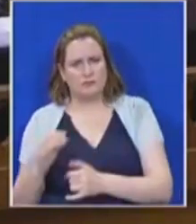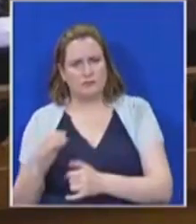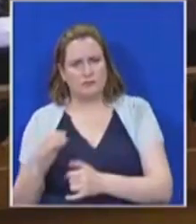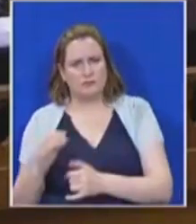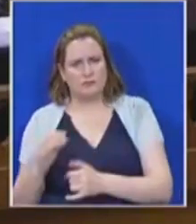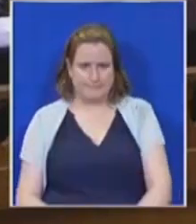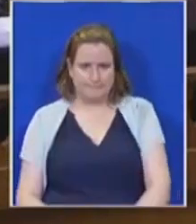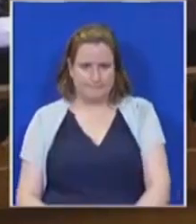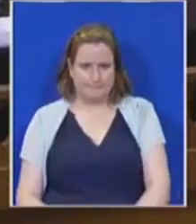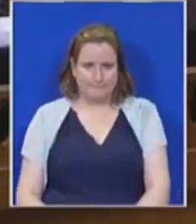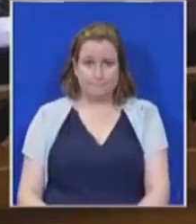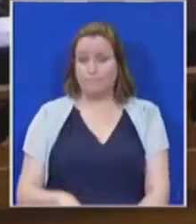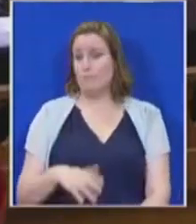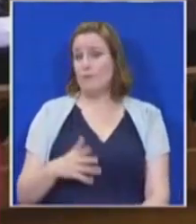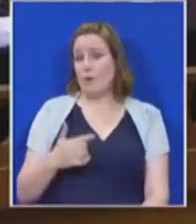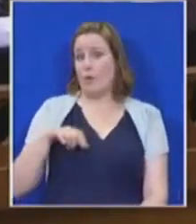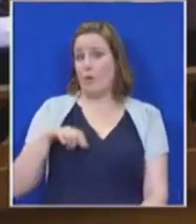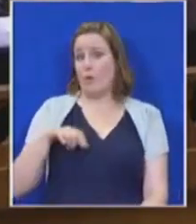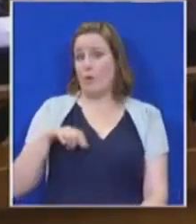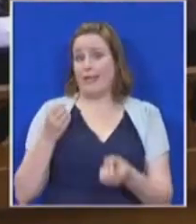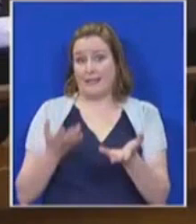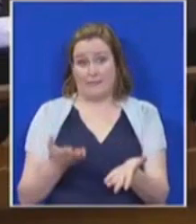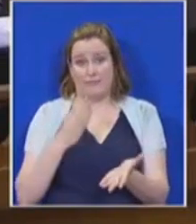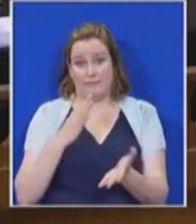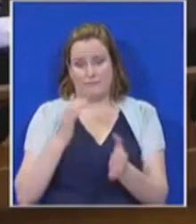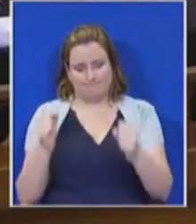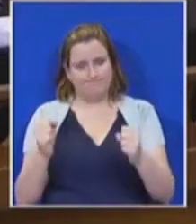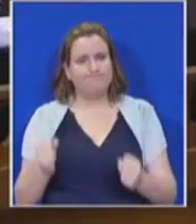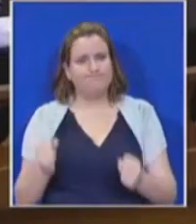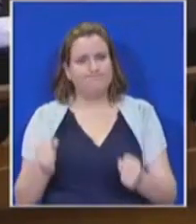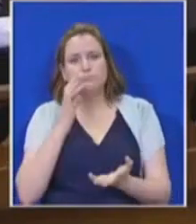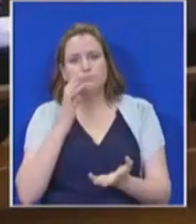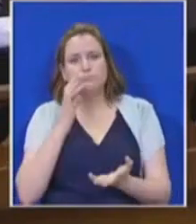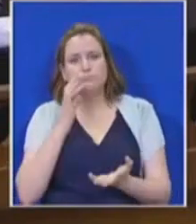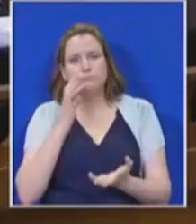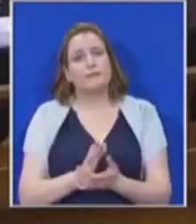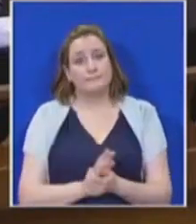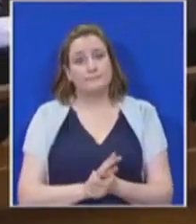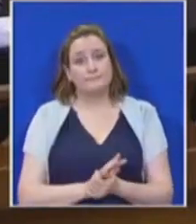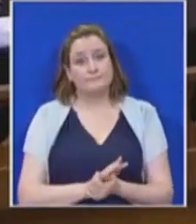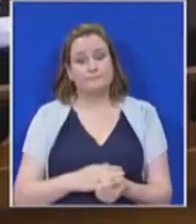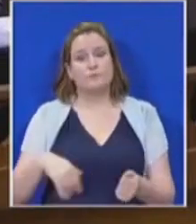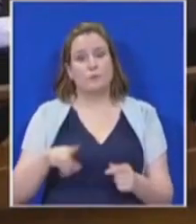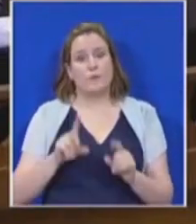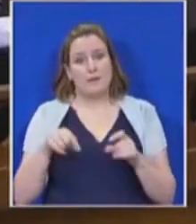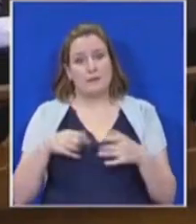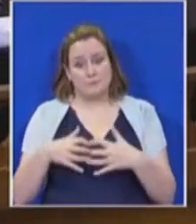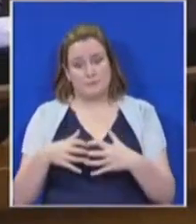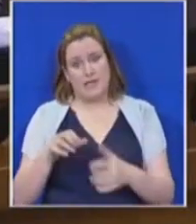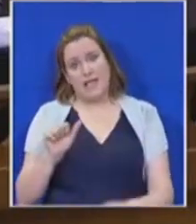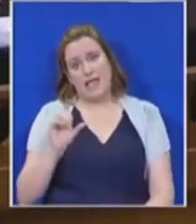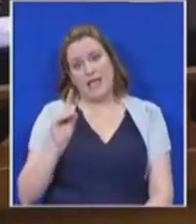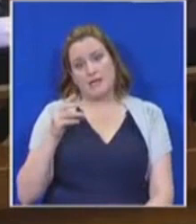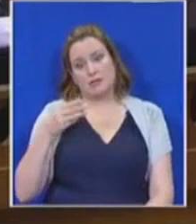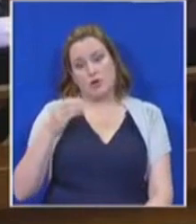So we stand here to give a concrete proposal that we should constitute an ad hoc committee here